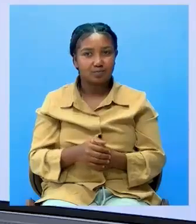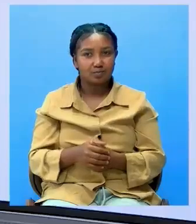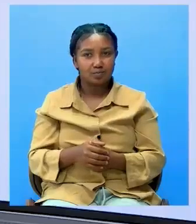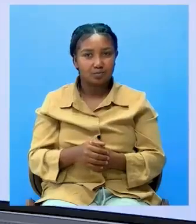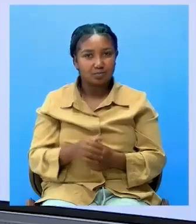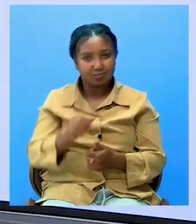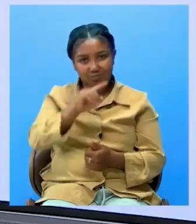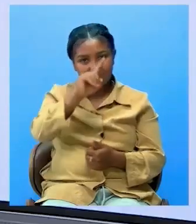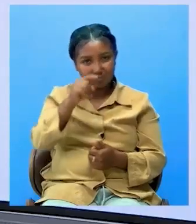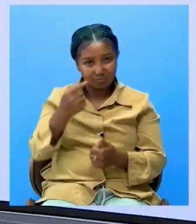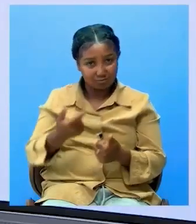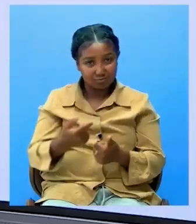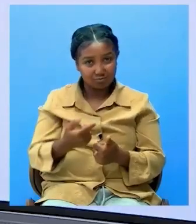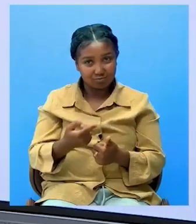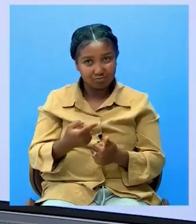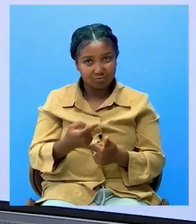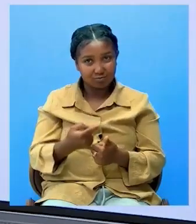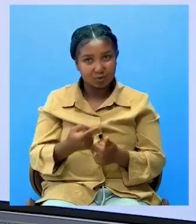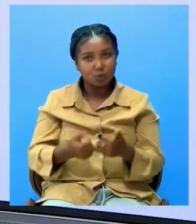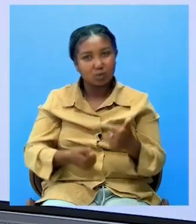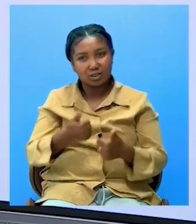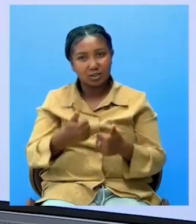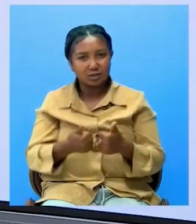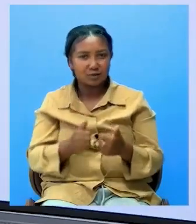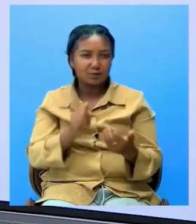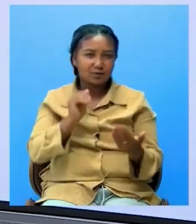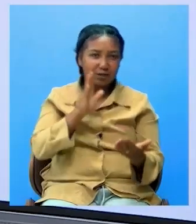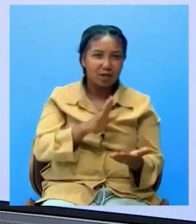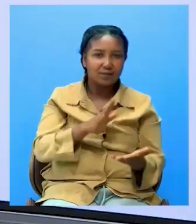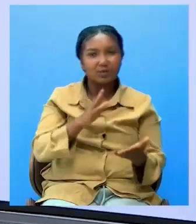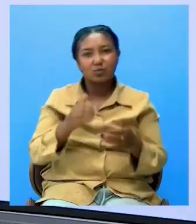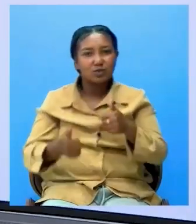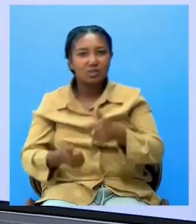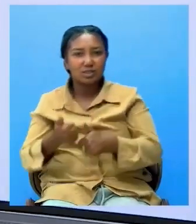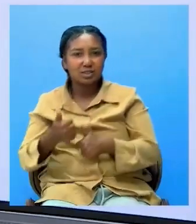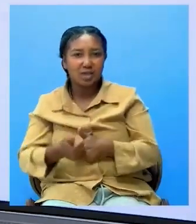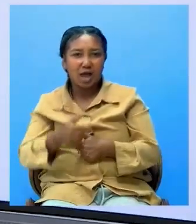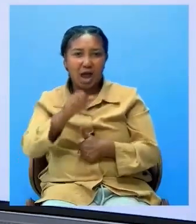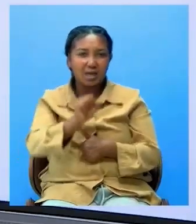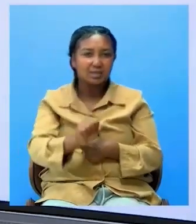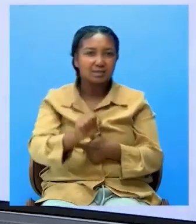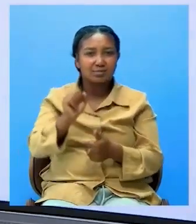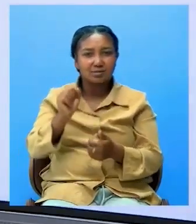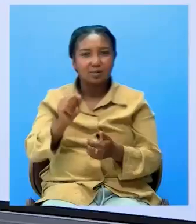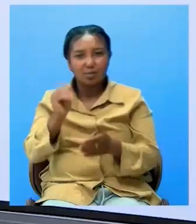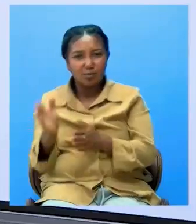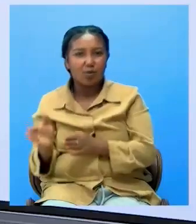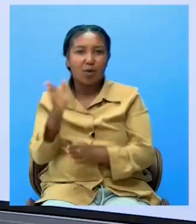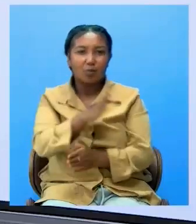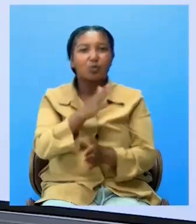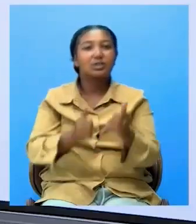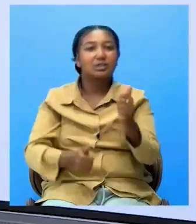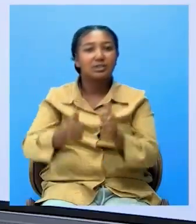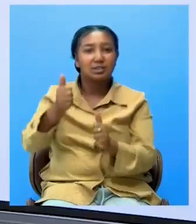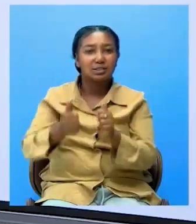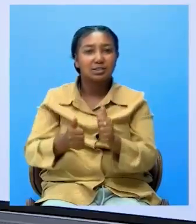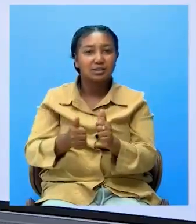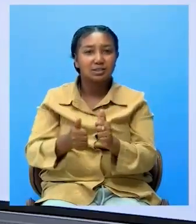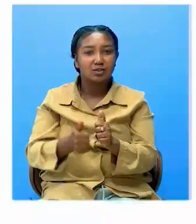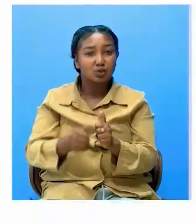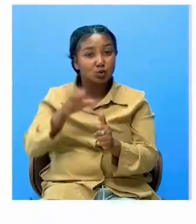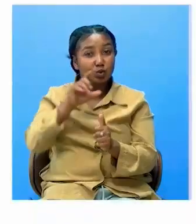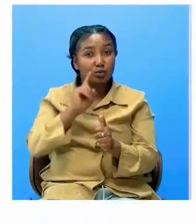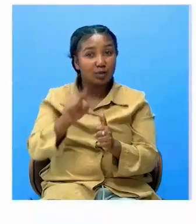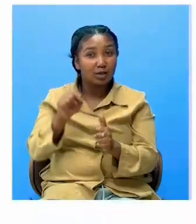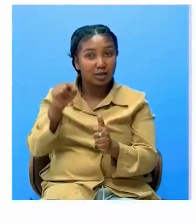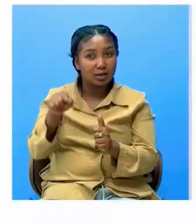Could we add here or in front of S or behind S? Yes? It should be